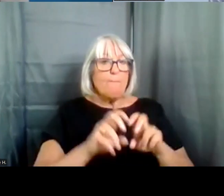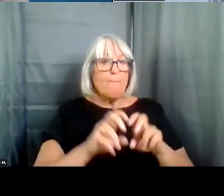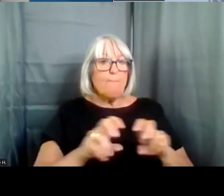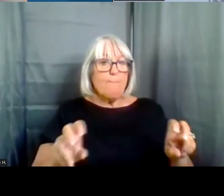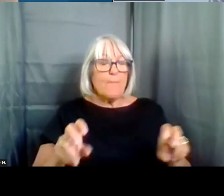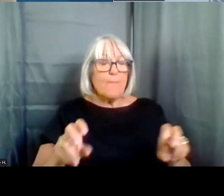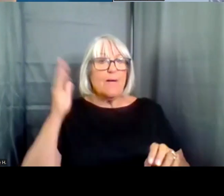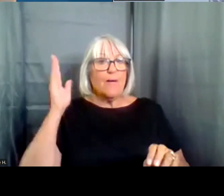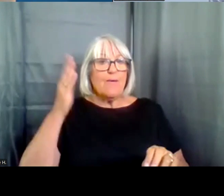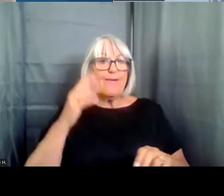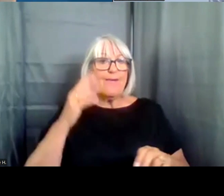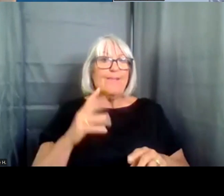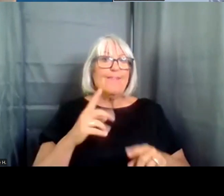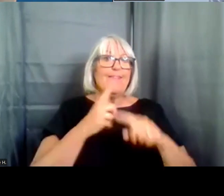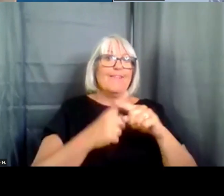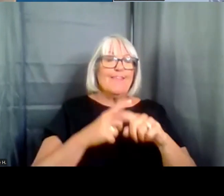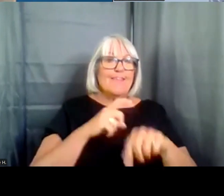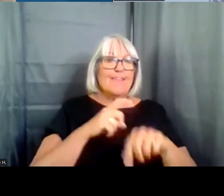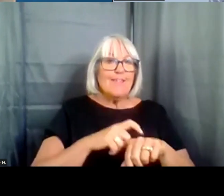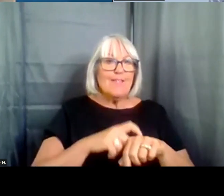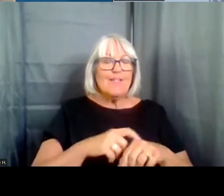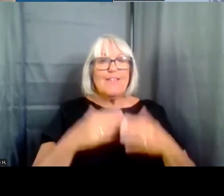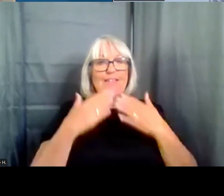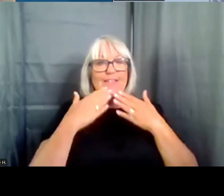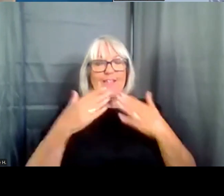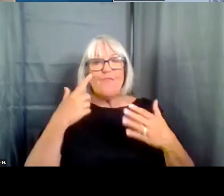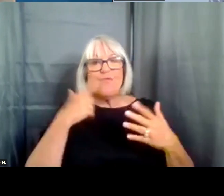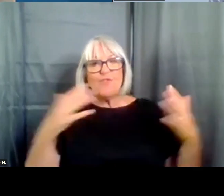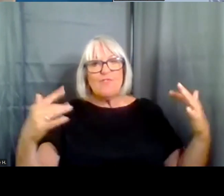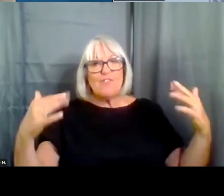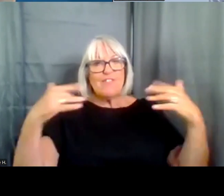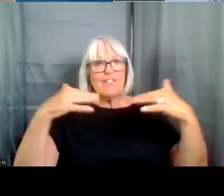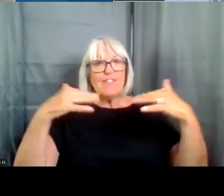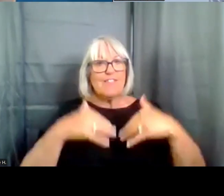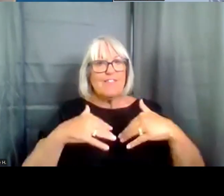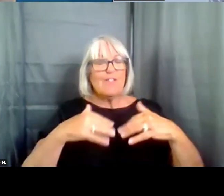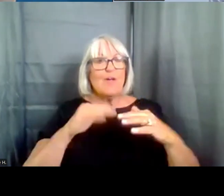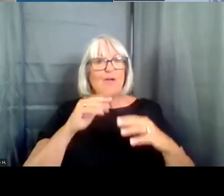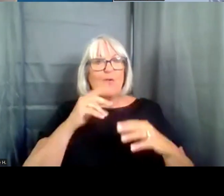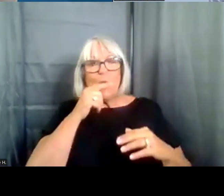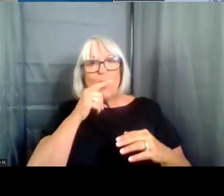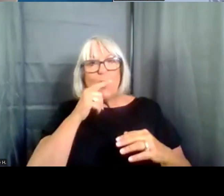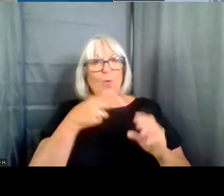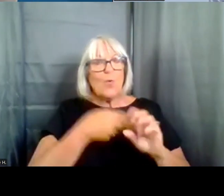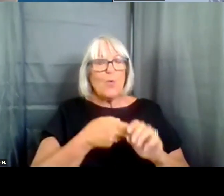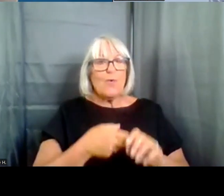for your extra time as well. And thank you to our audience for tuning in. And this concludes our webinar today.